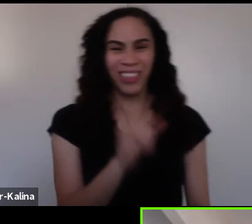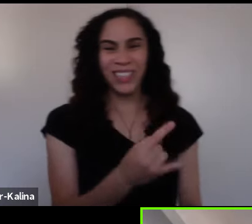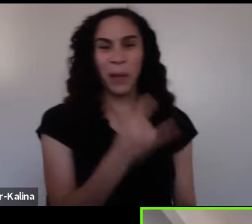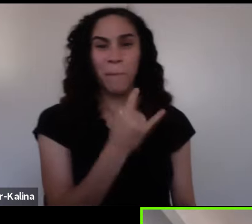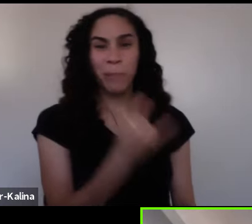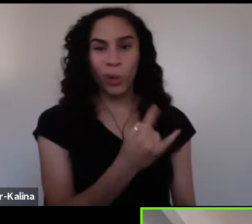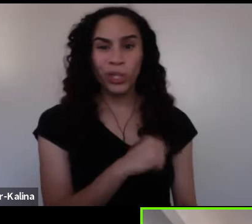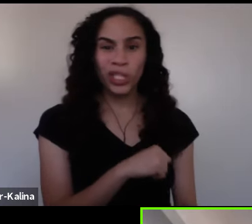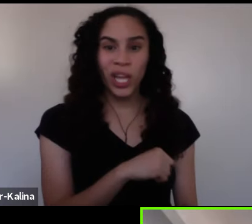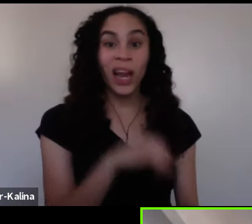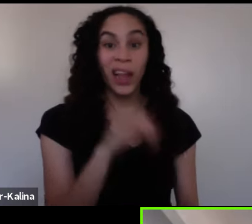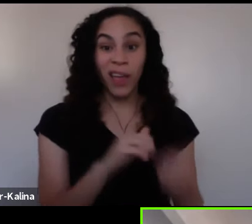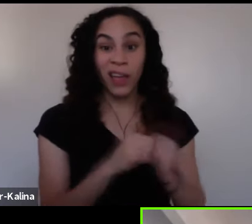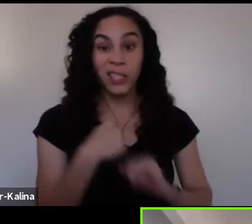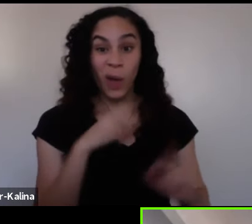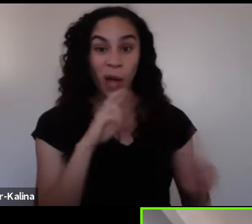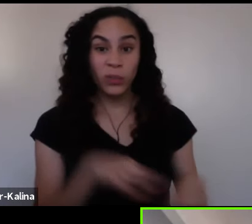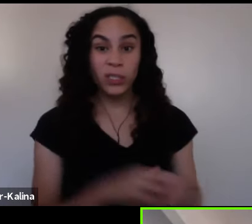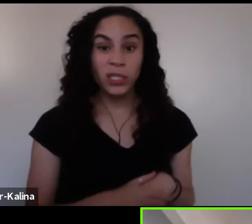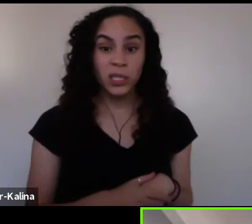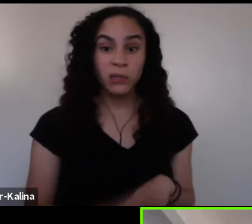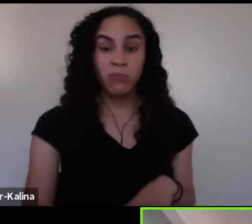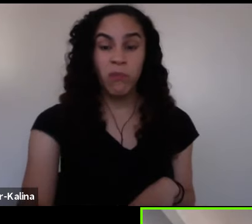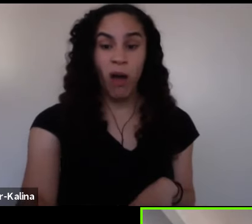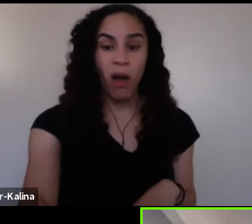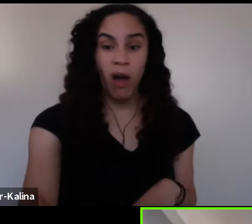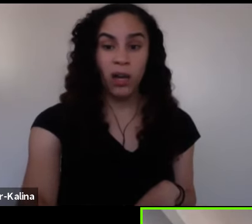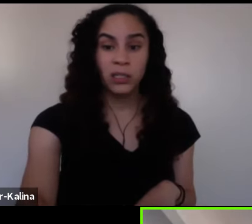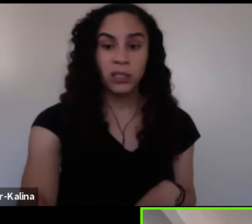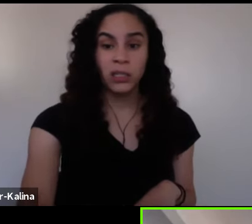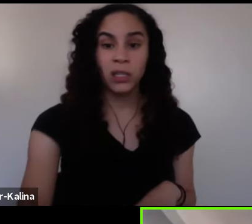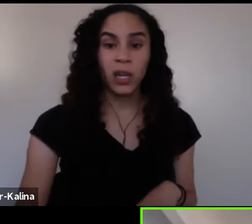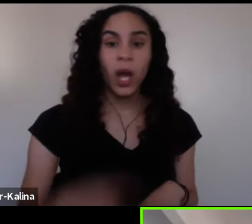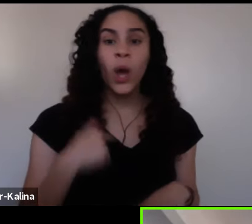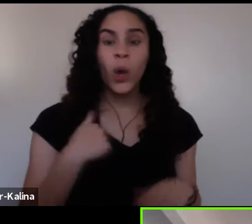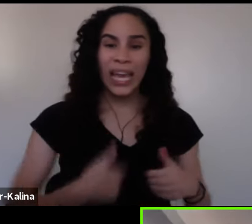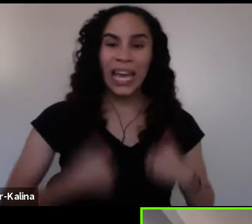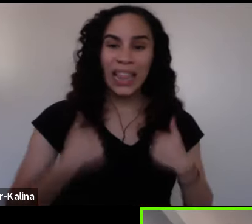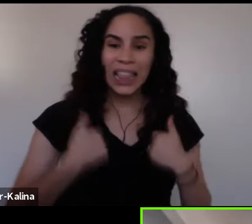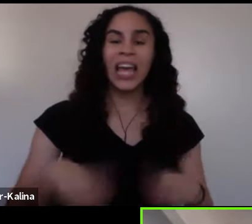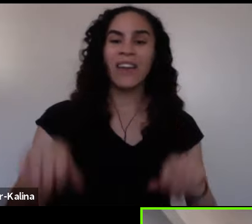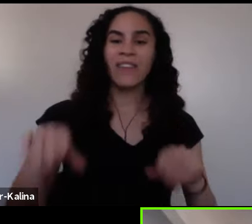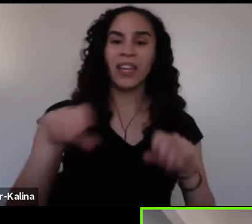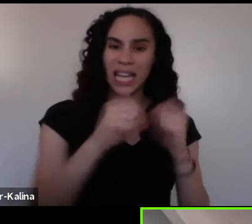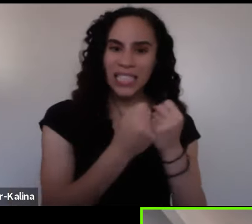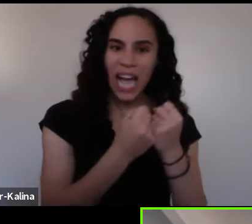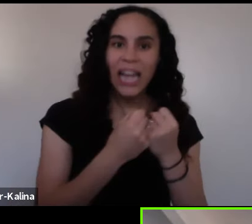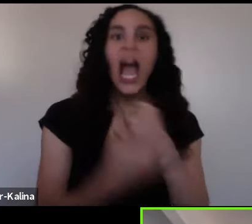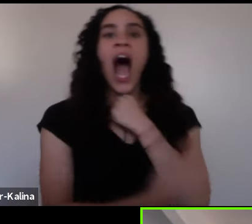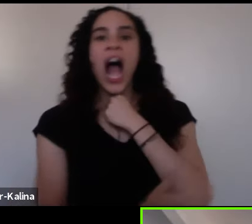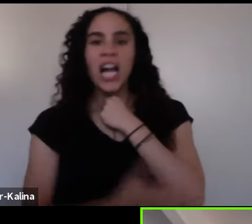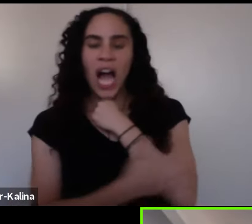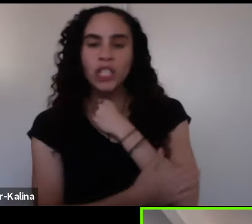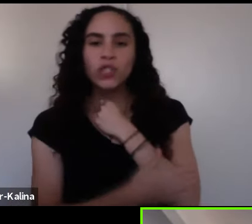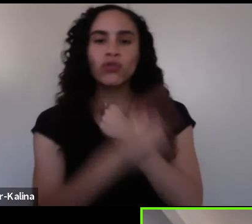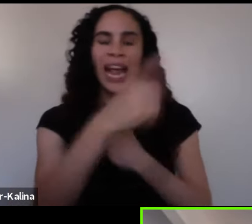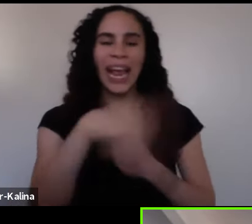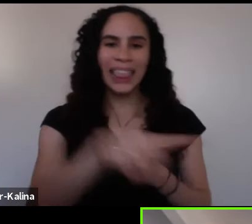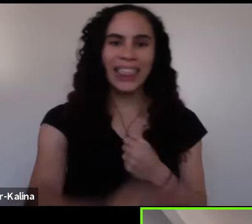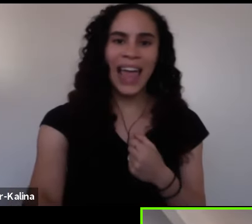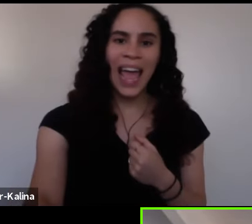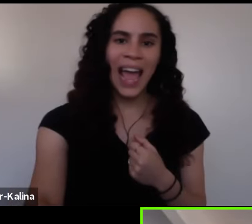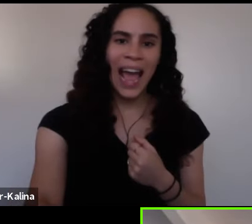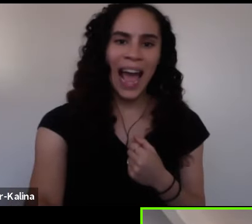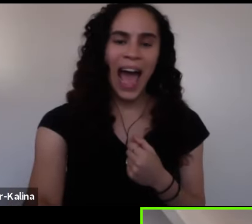respond to it. You know, when they do that, we live in a society, we live in a country that has dehumanized Black people to